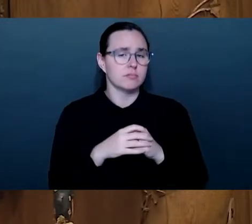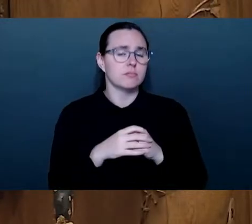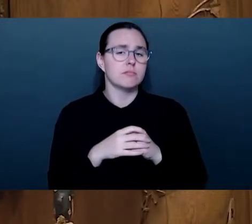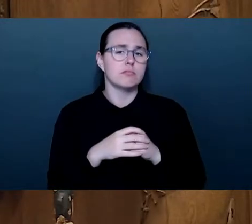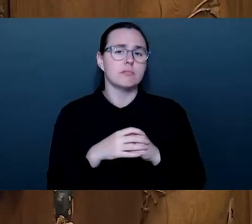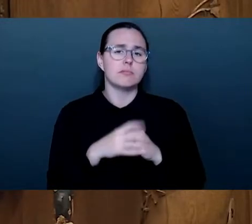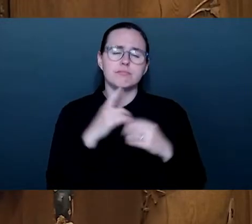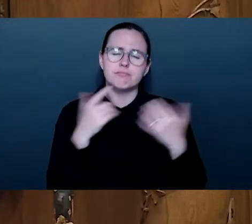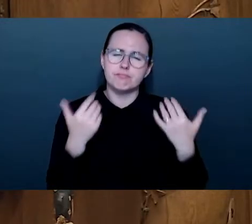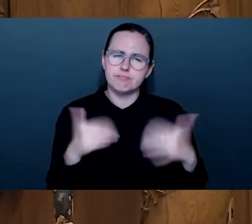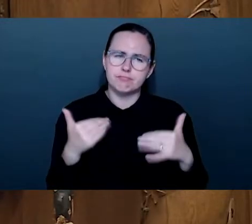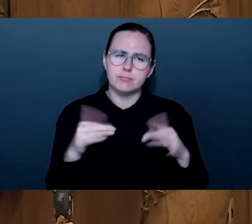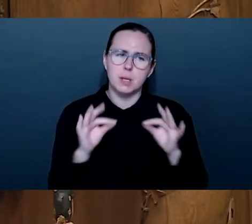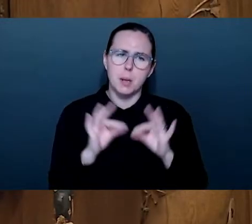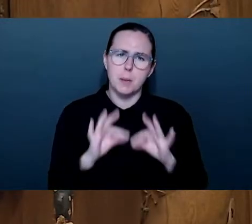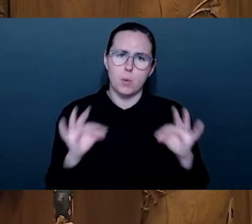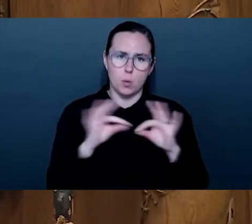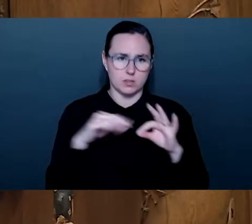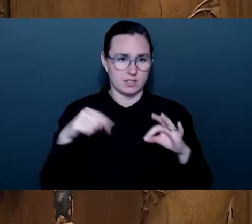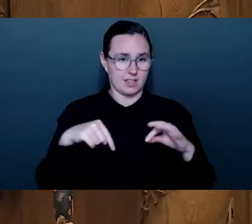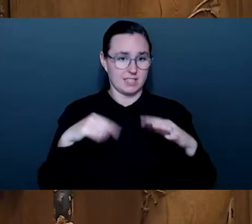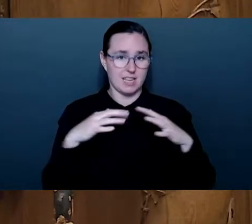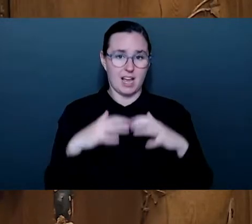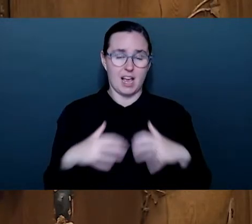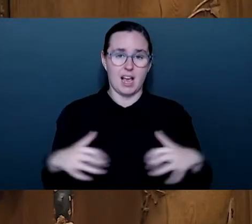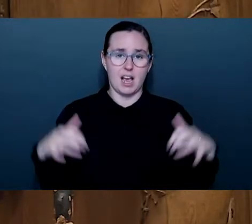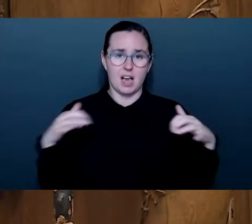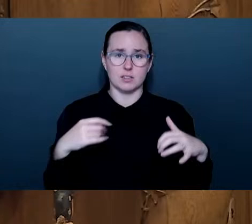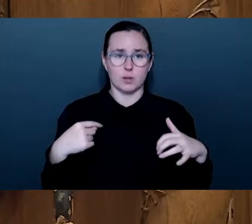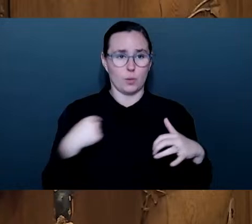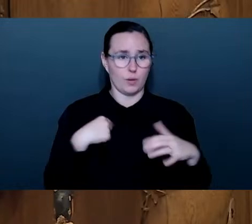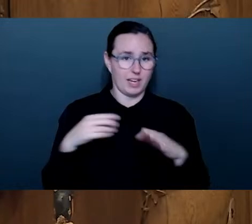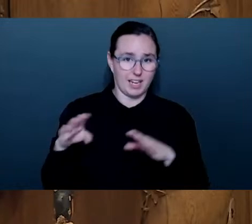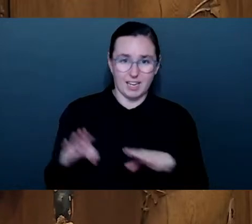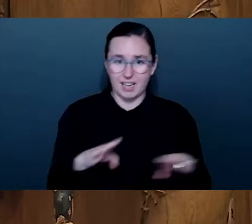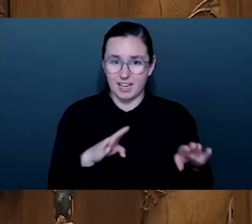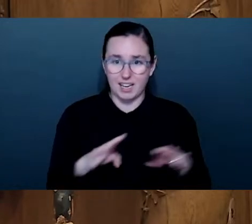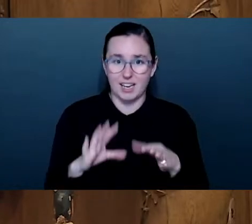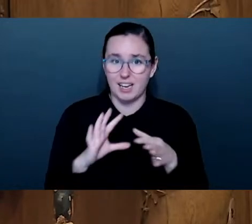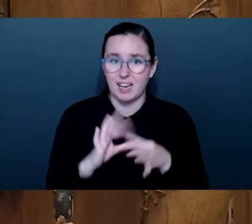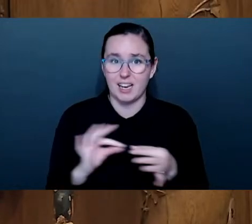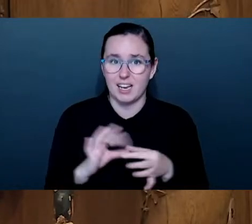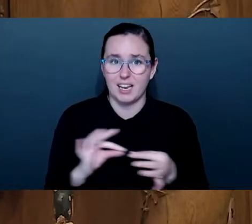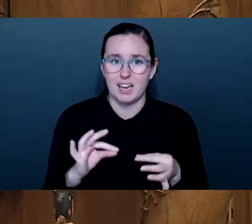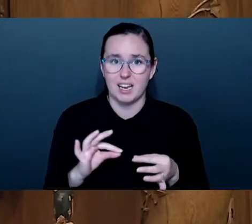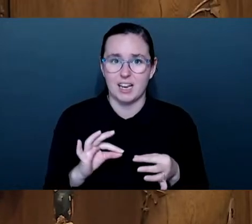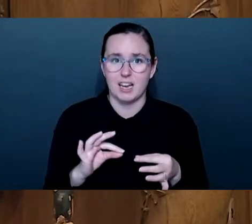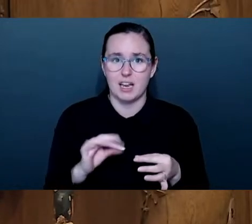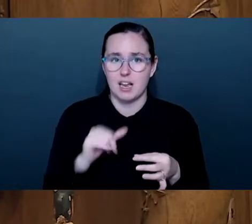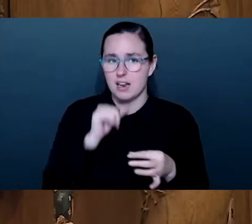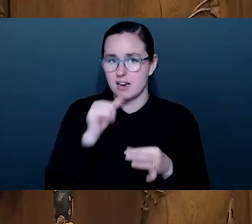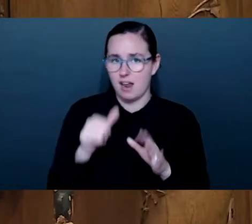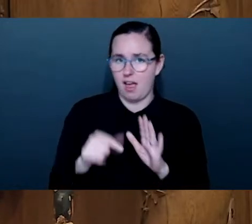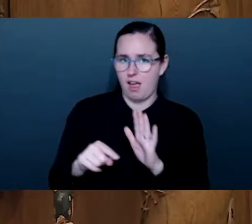this institution by the language that we use. It seems to the chair that opinions can be expressed by members